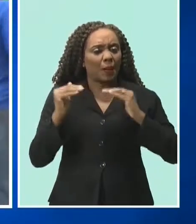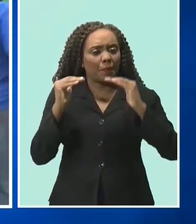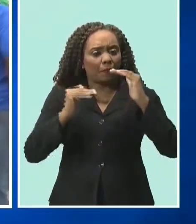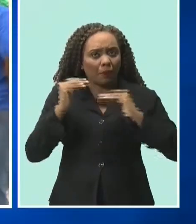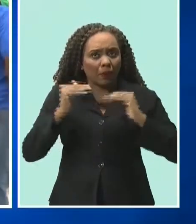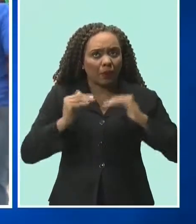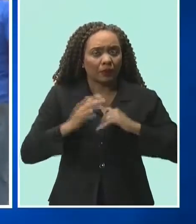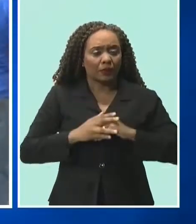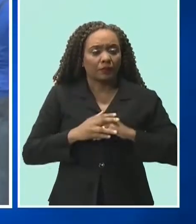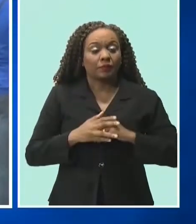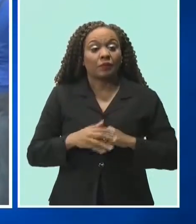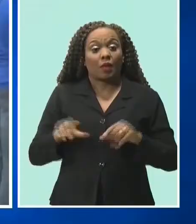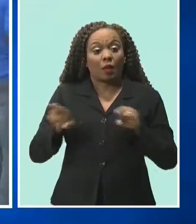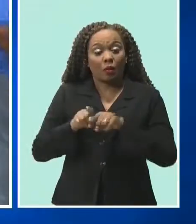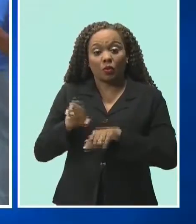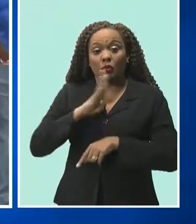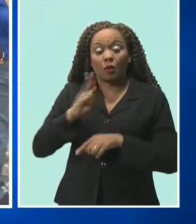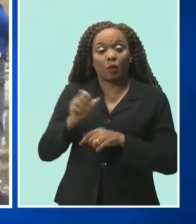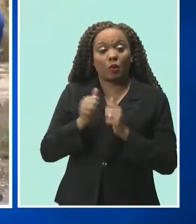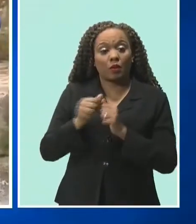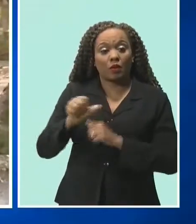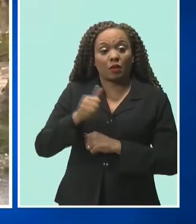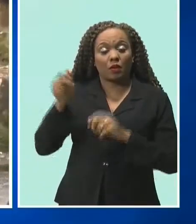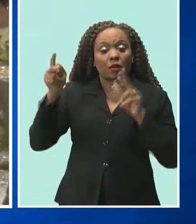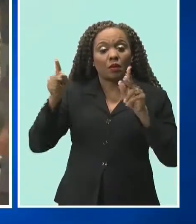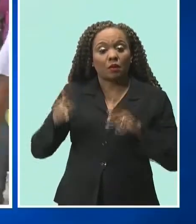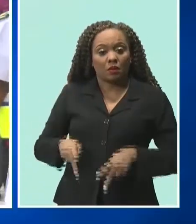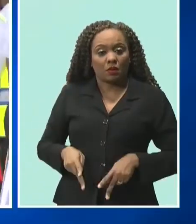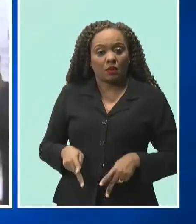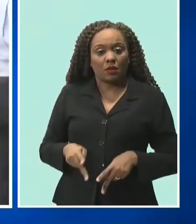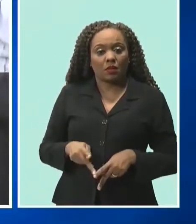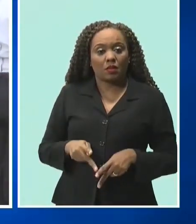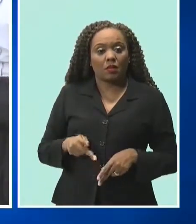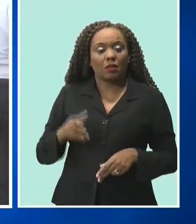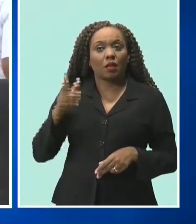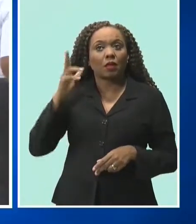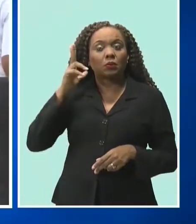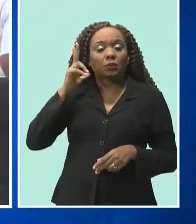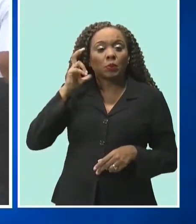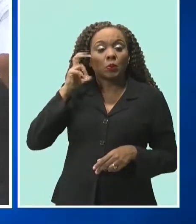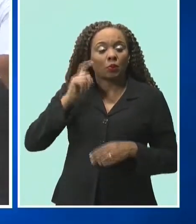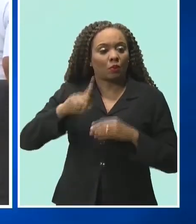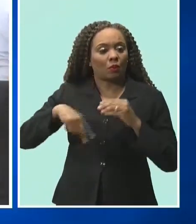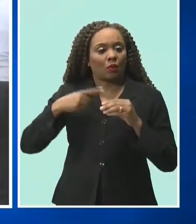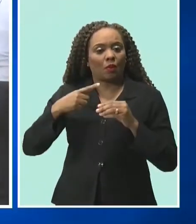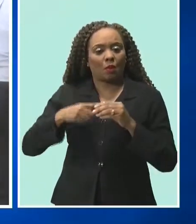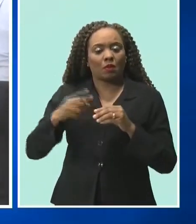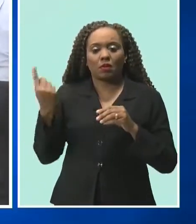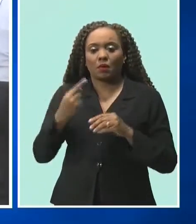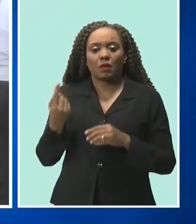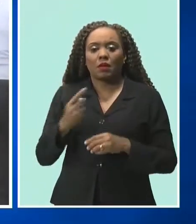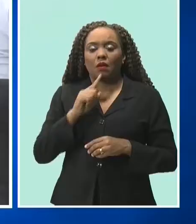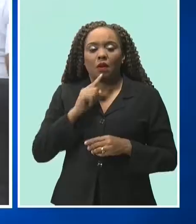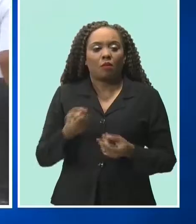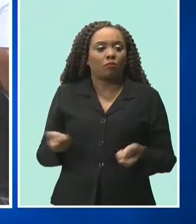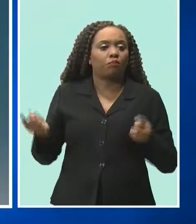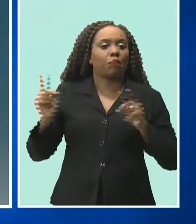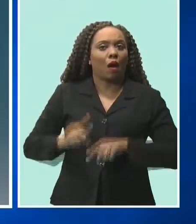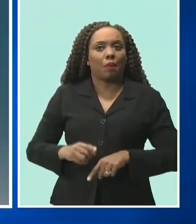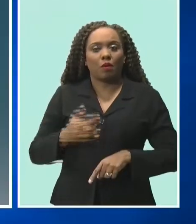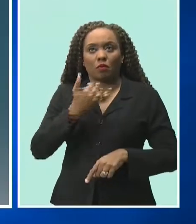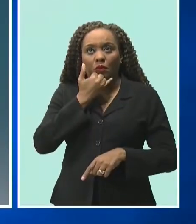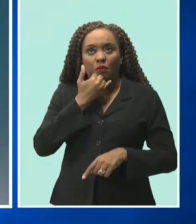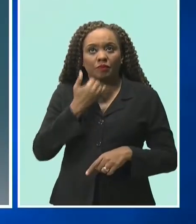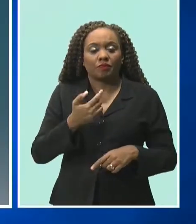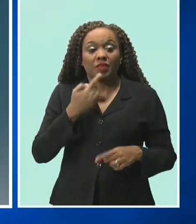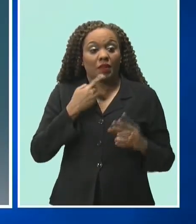asbestos removal project at Bishop's Court Hill, who got the frantic call from 2 truck drivers that something had gone terribly wrong.